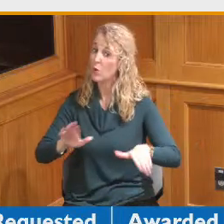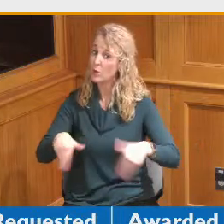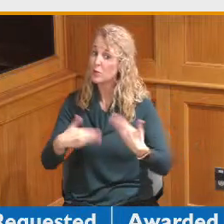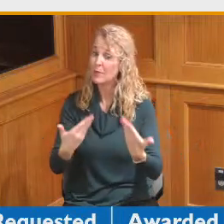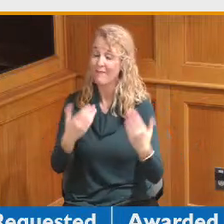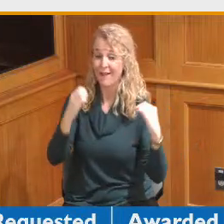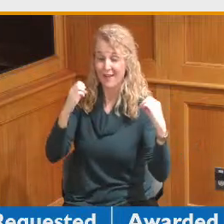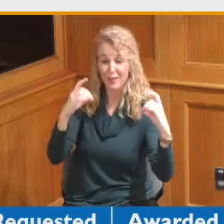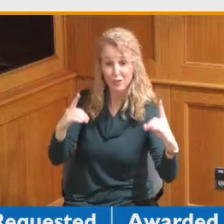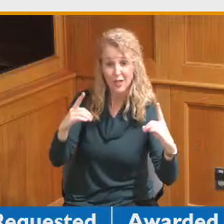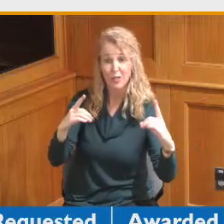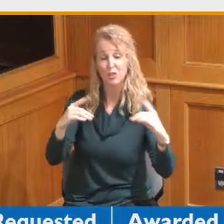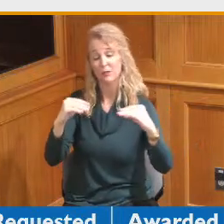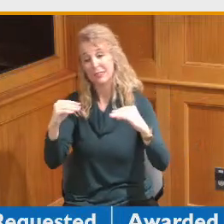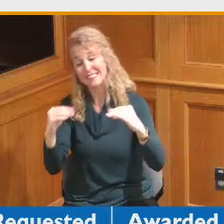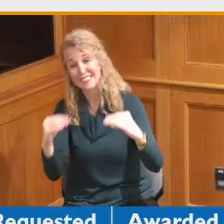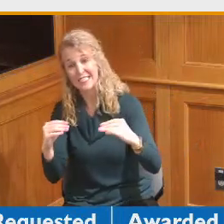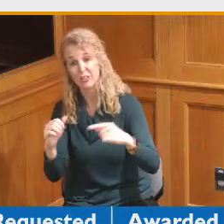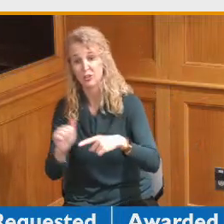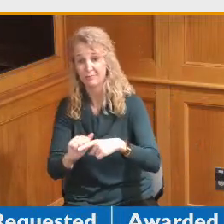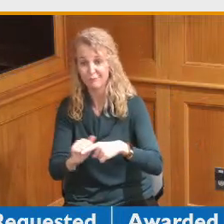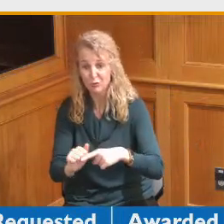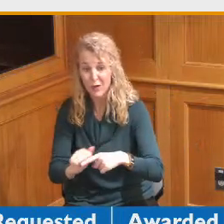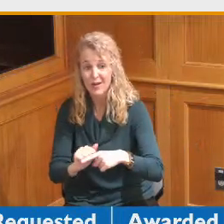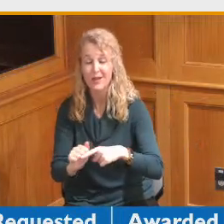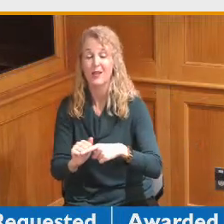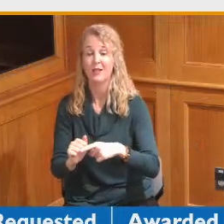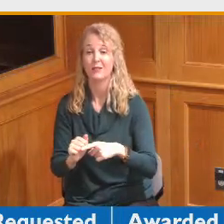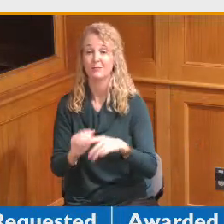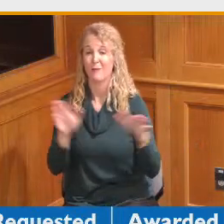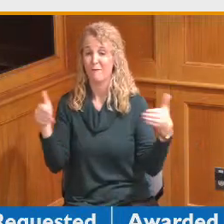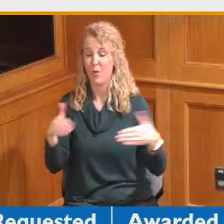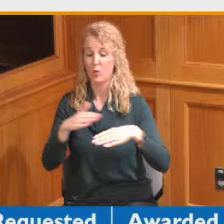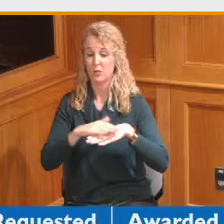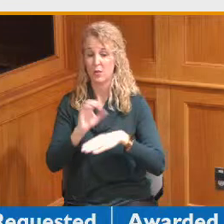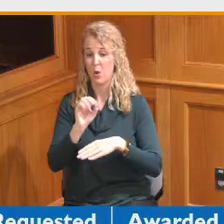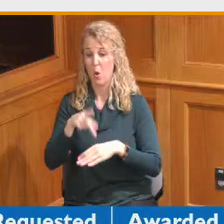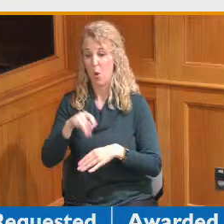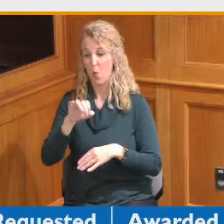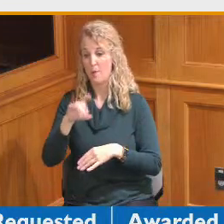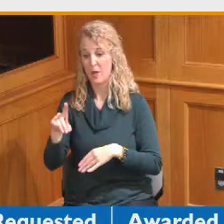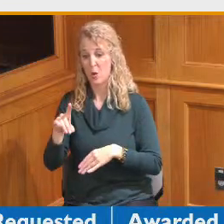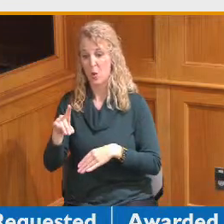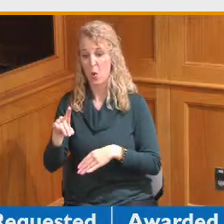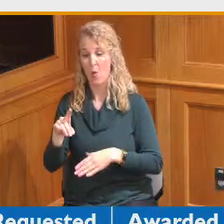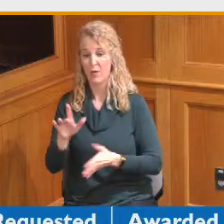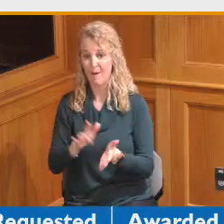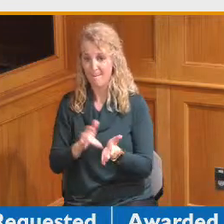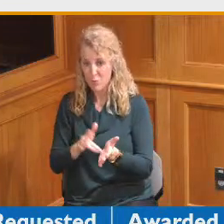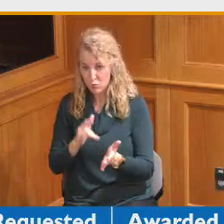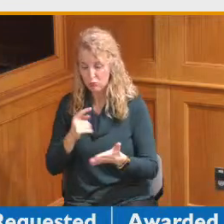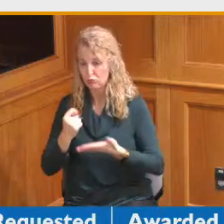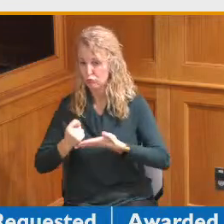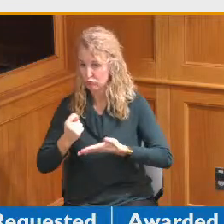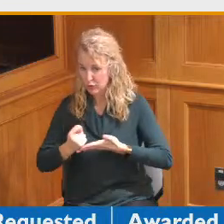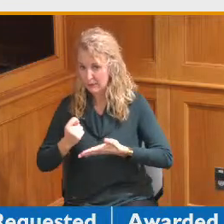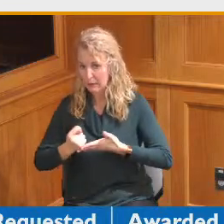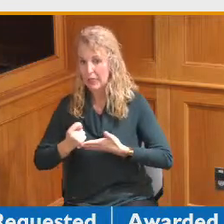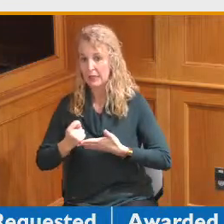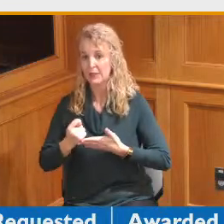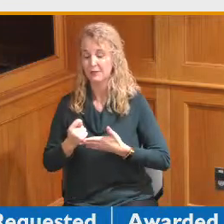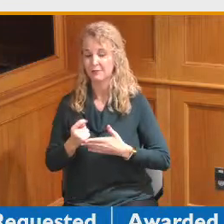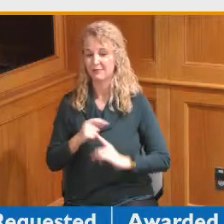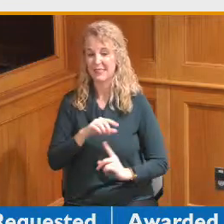on substance use prevention, particularly focusing on opioid abuse prevention and treatment in at-risk neighborhoods of